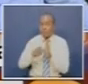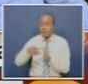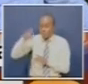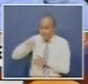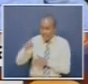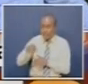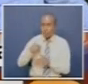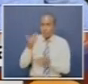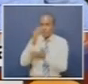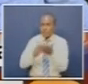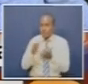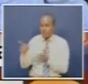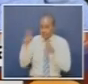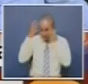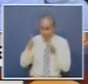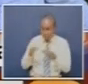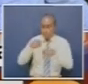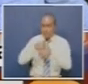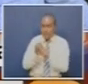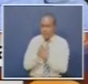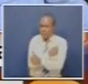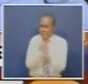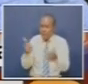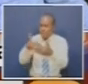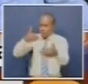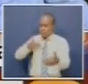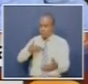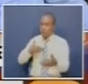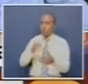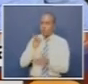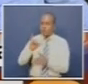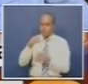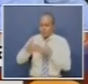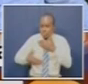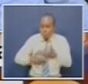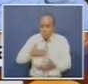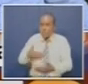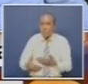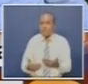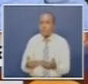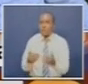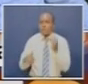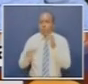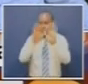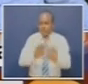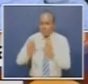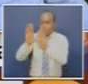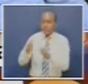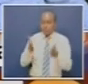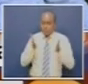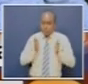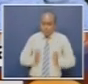some of these decisions made well in advance, so that then we can proceed to either popularize the candidate and other